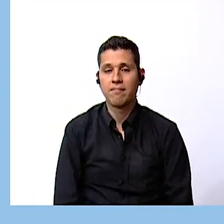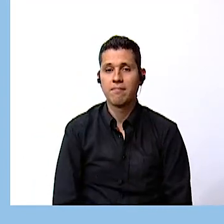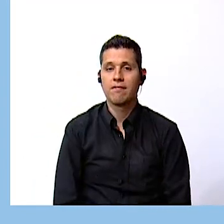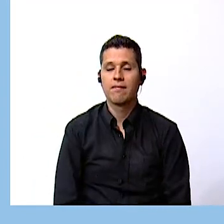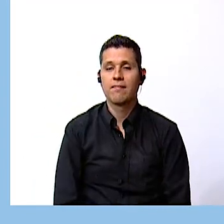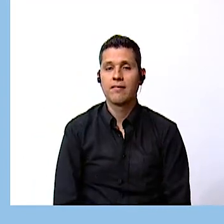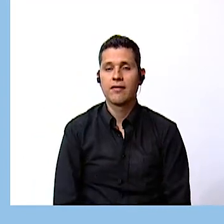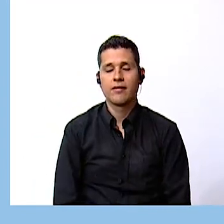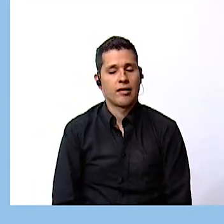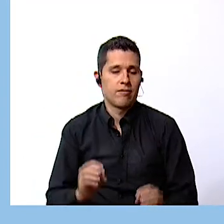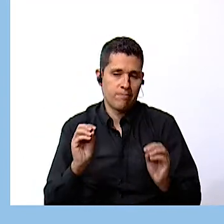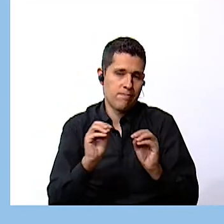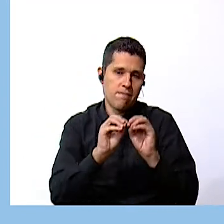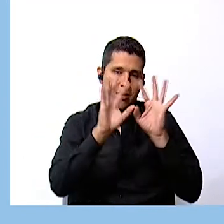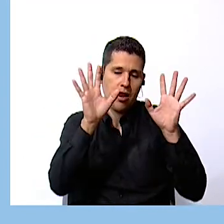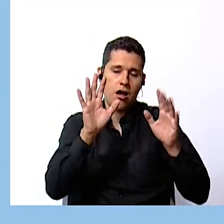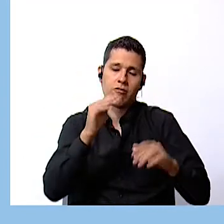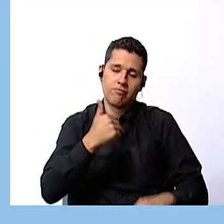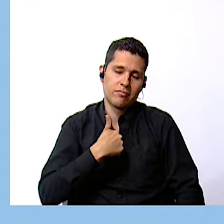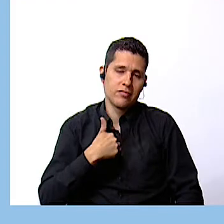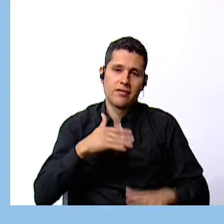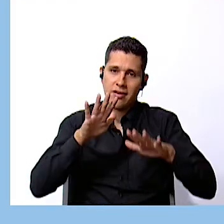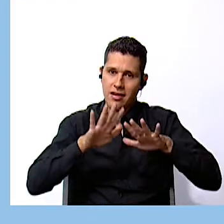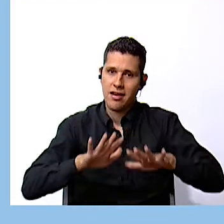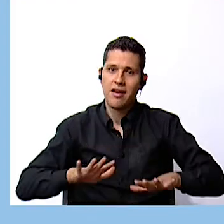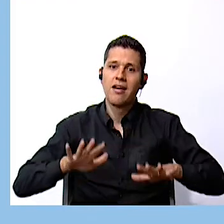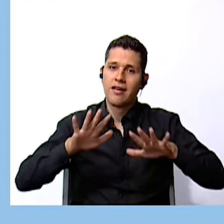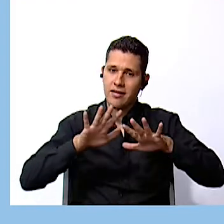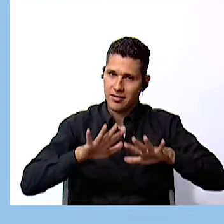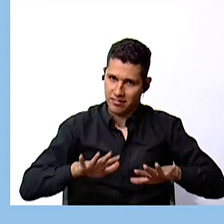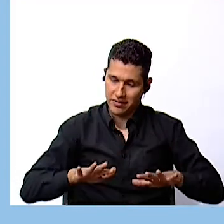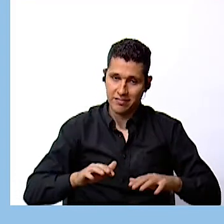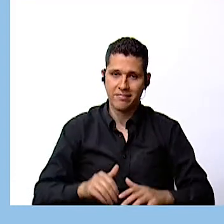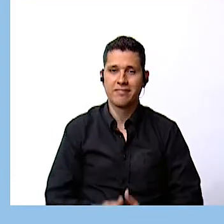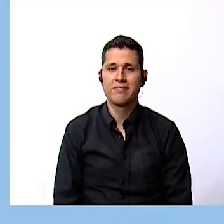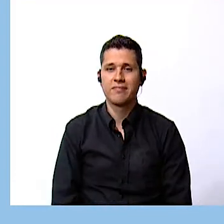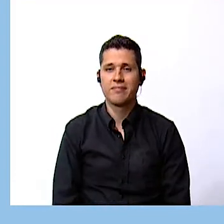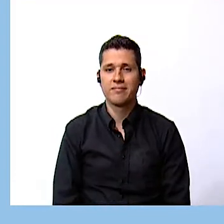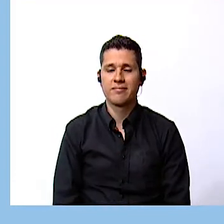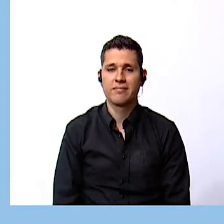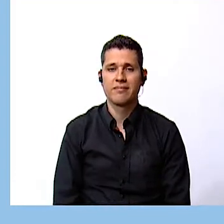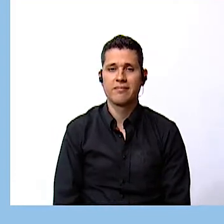And of course, stay calm. Mantenerse en calma.